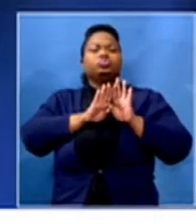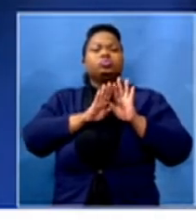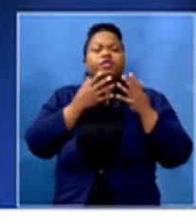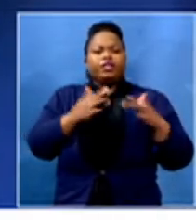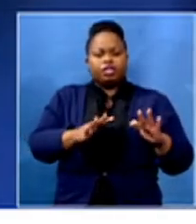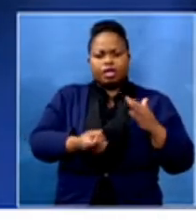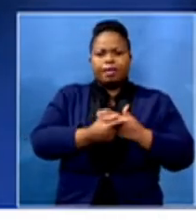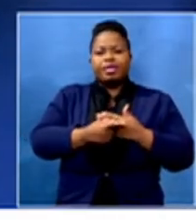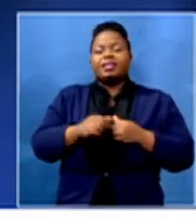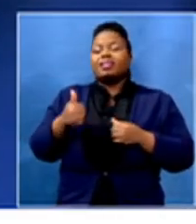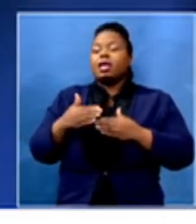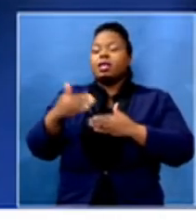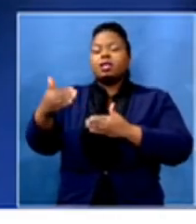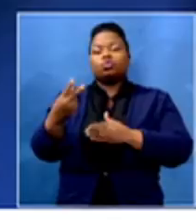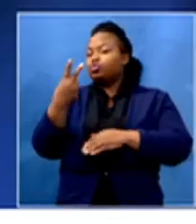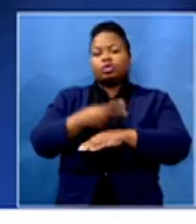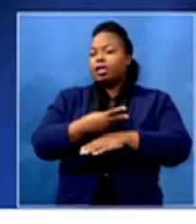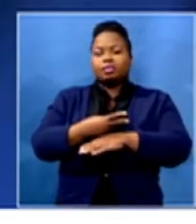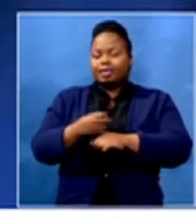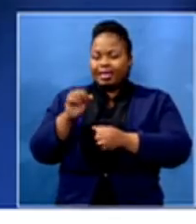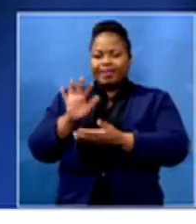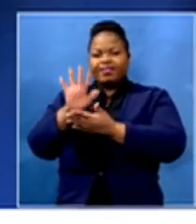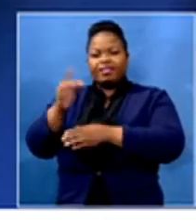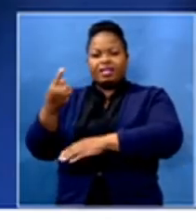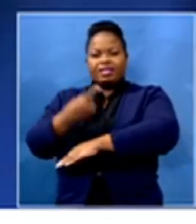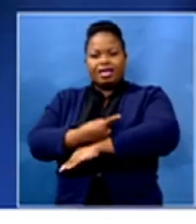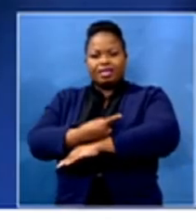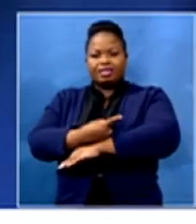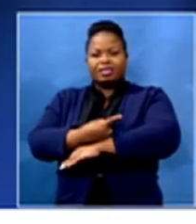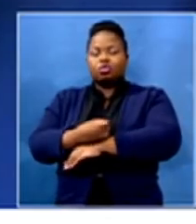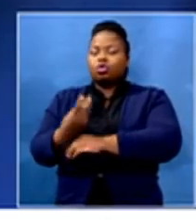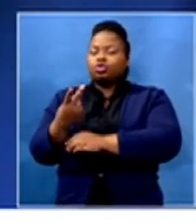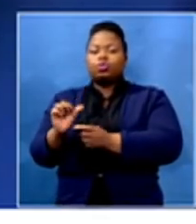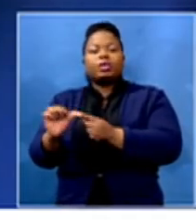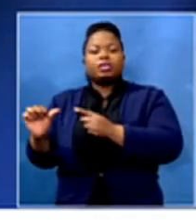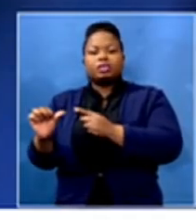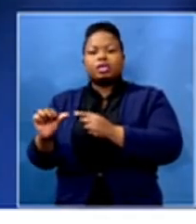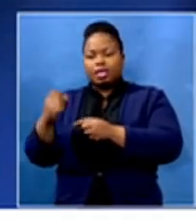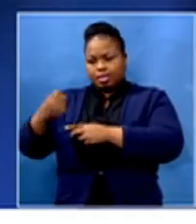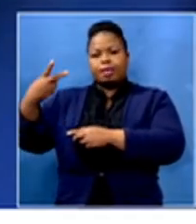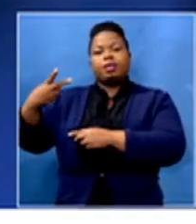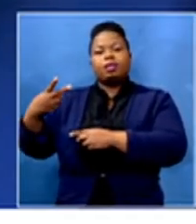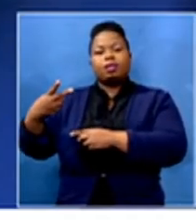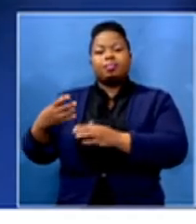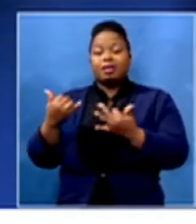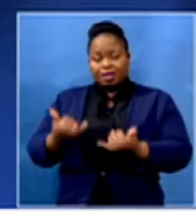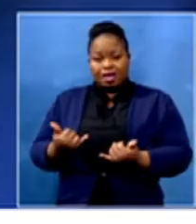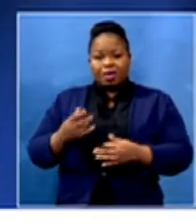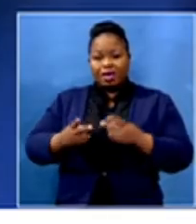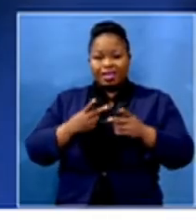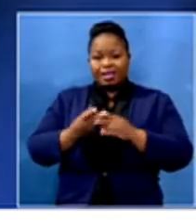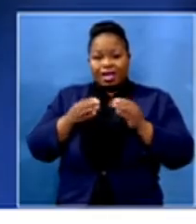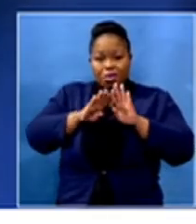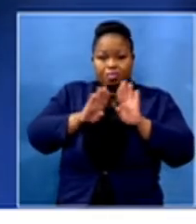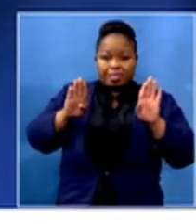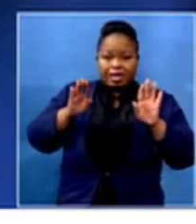days, to actually double the numbers. That bought us a little bit of time. Now, as we are opening up, we're seeing that the doubling time is